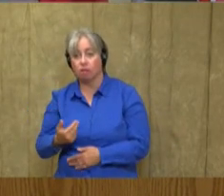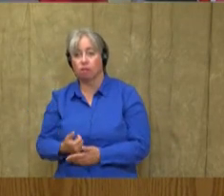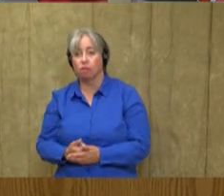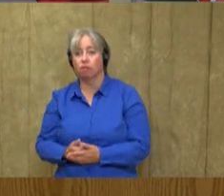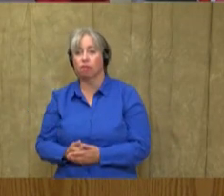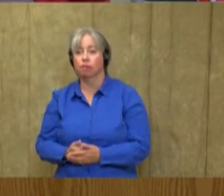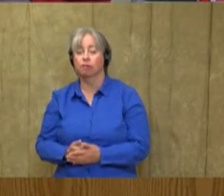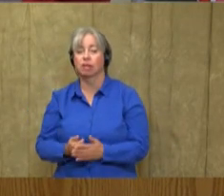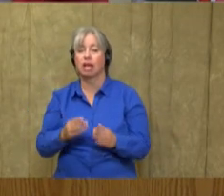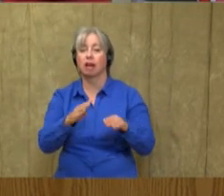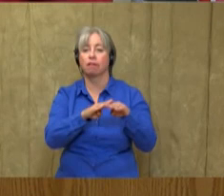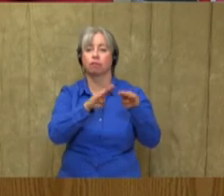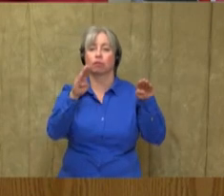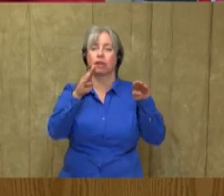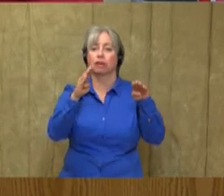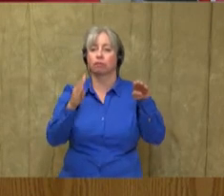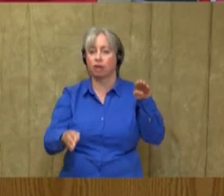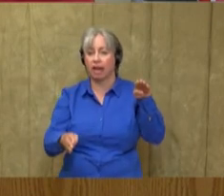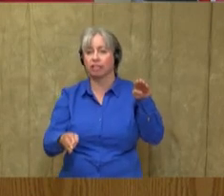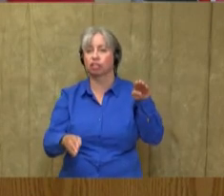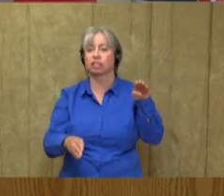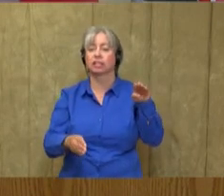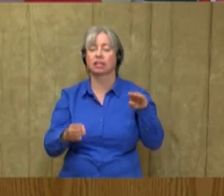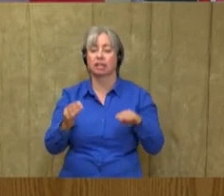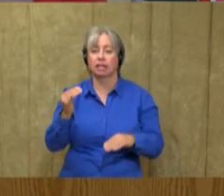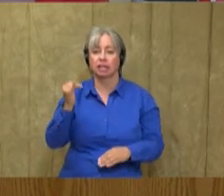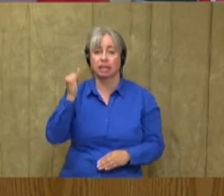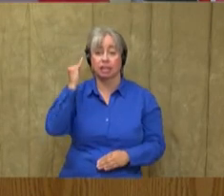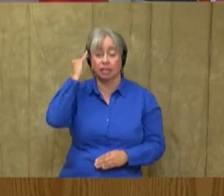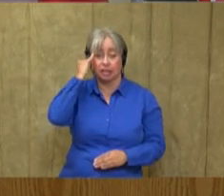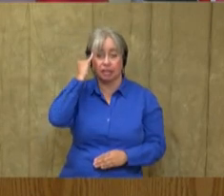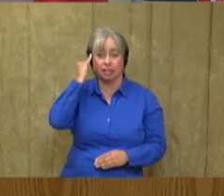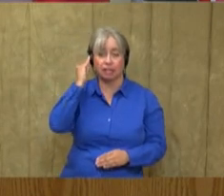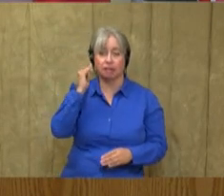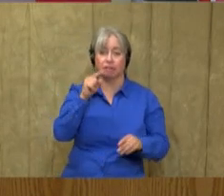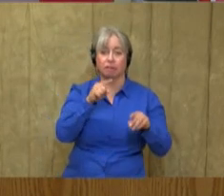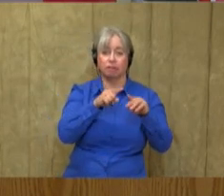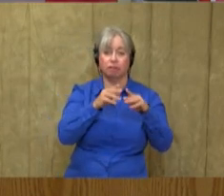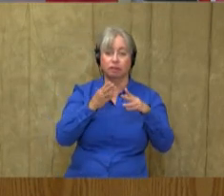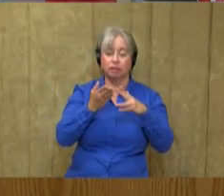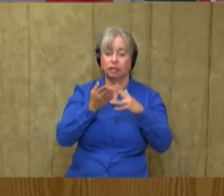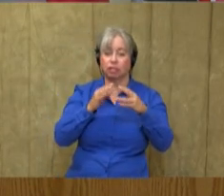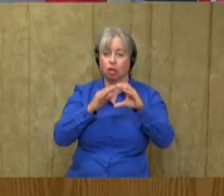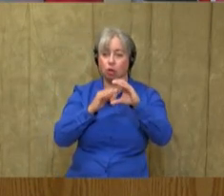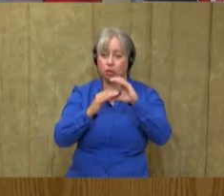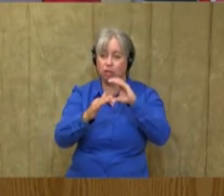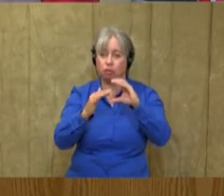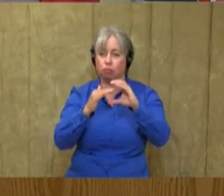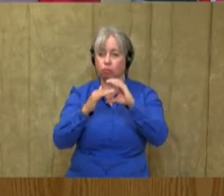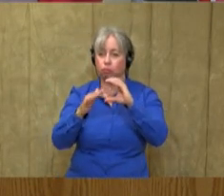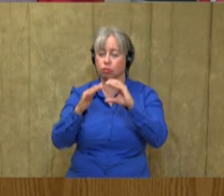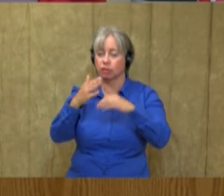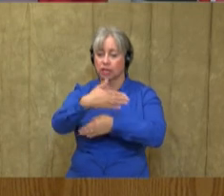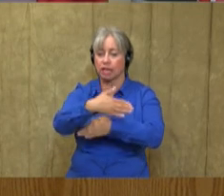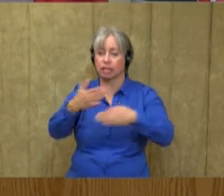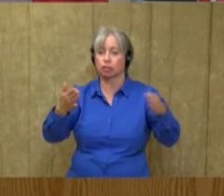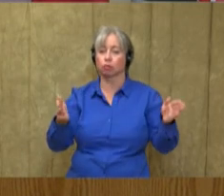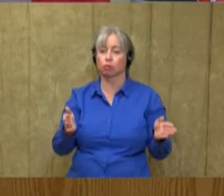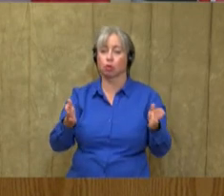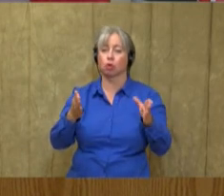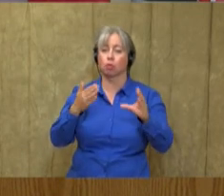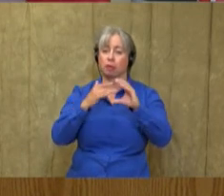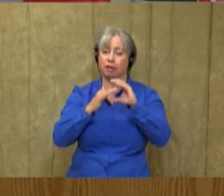of refraction. So if the sound wave, for example, is going through just a room of air, for